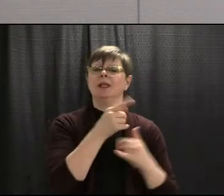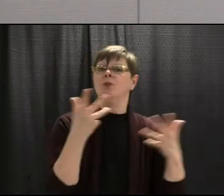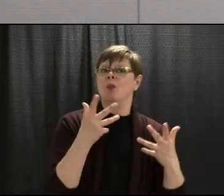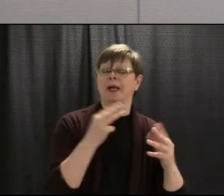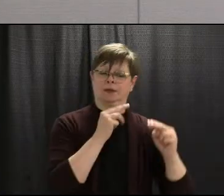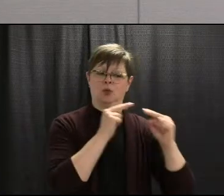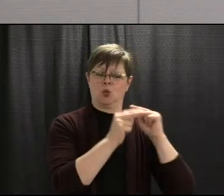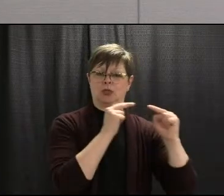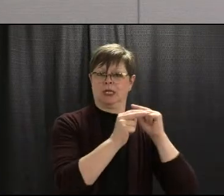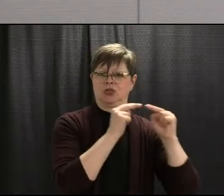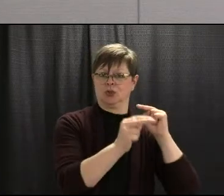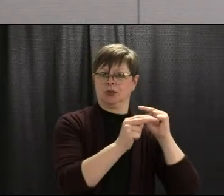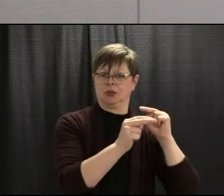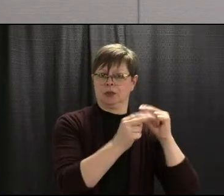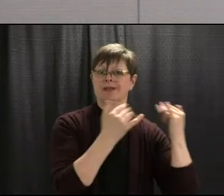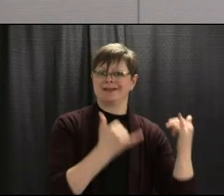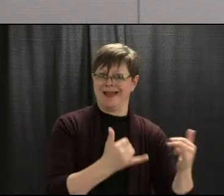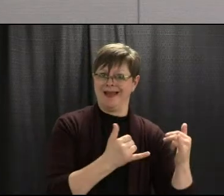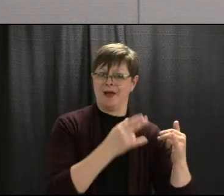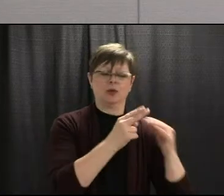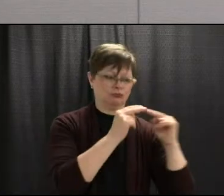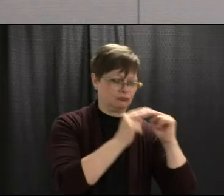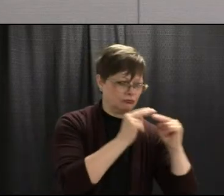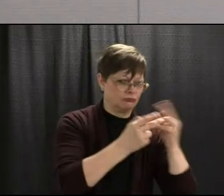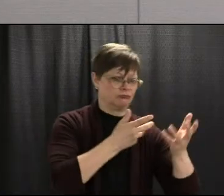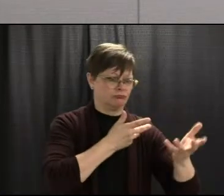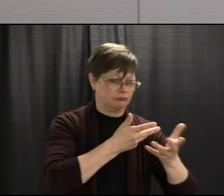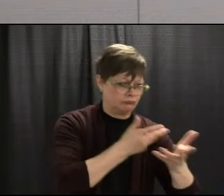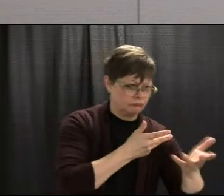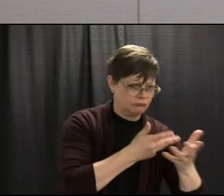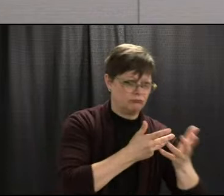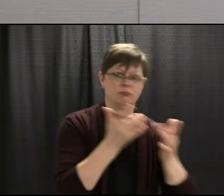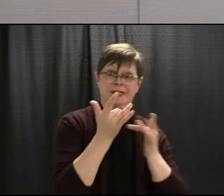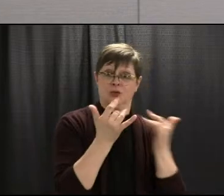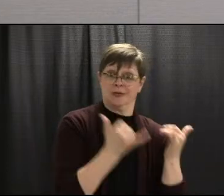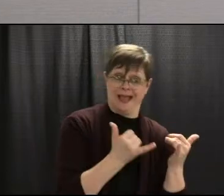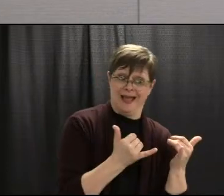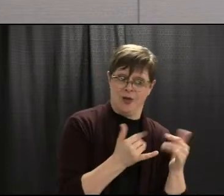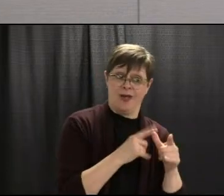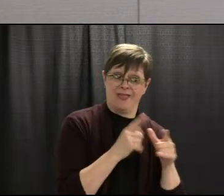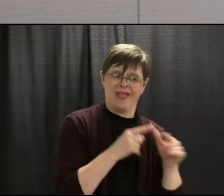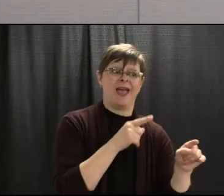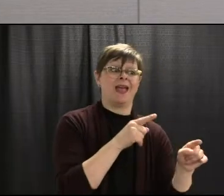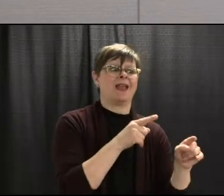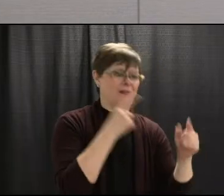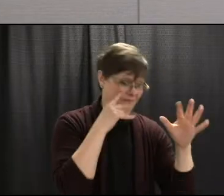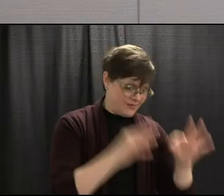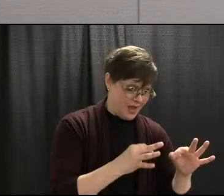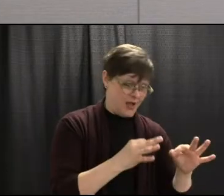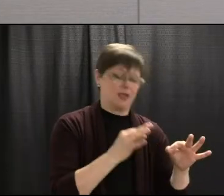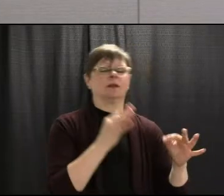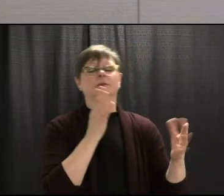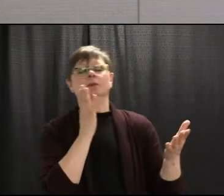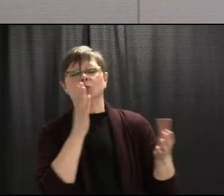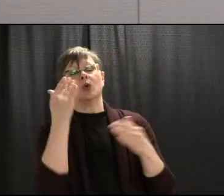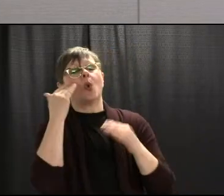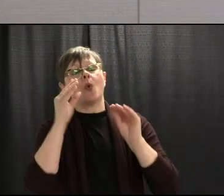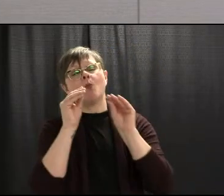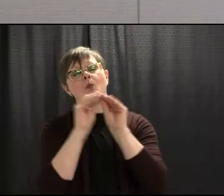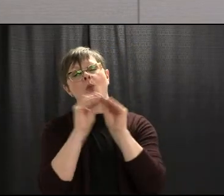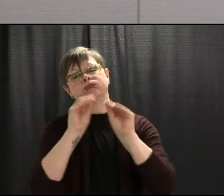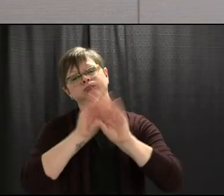negotiations actively as we speak, and some of those issues will be dealt with at that table. Back to the healthcare